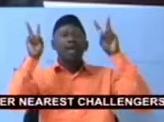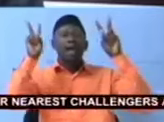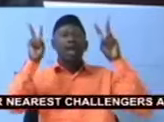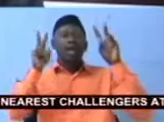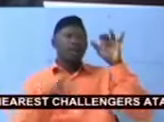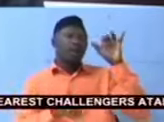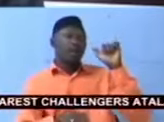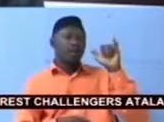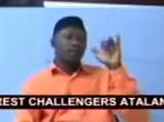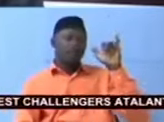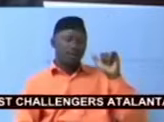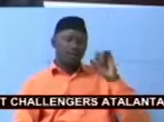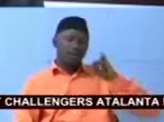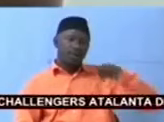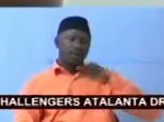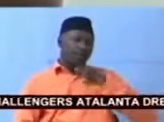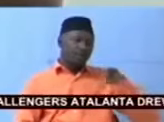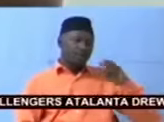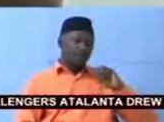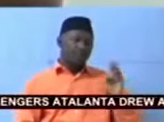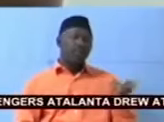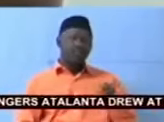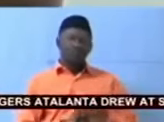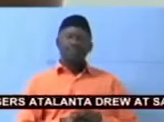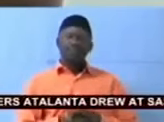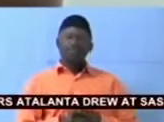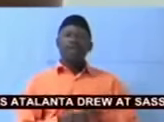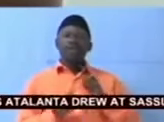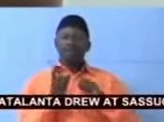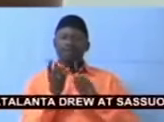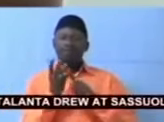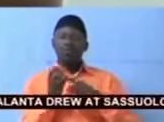We would like to hear about the reactions of the executive